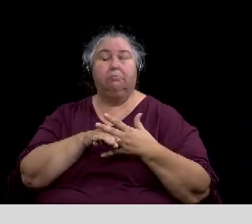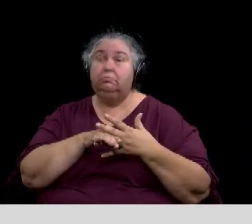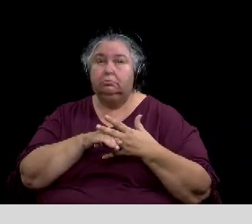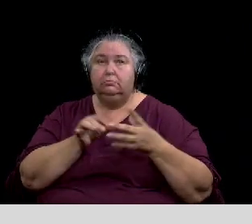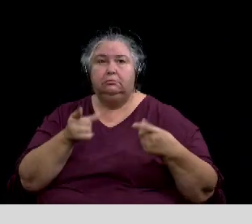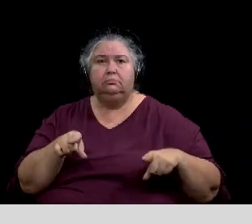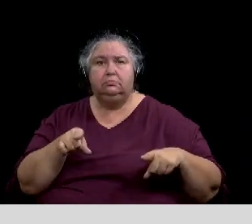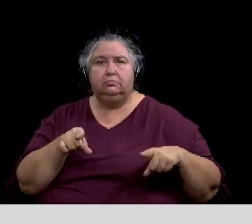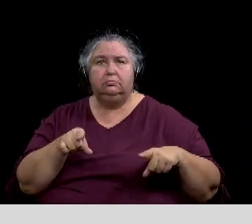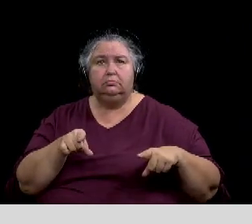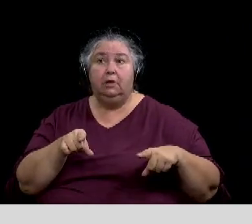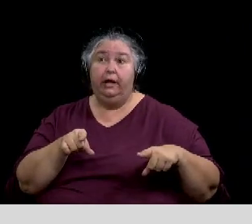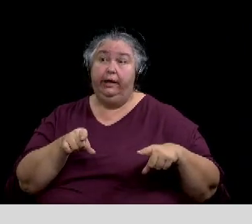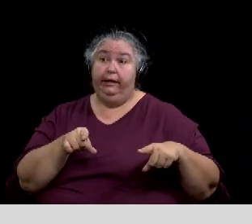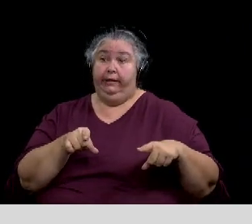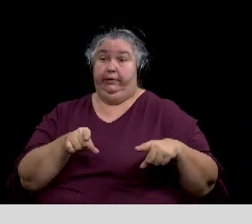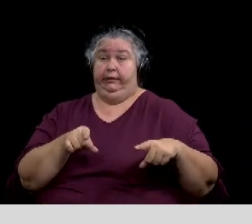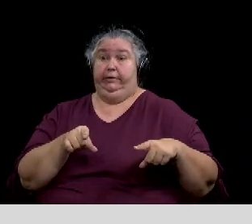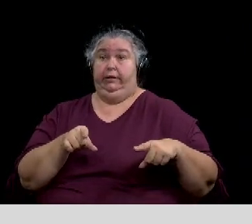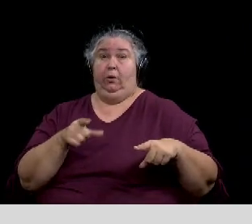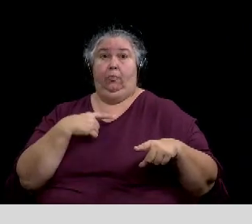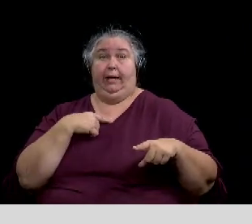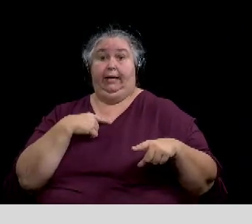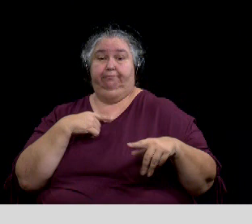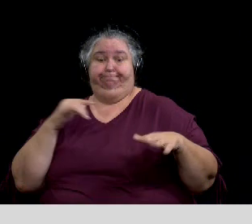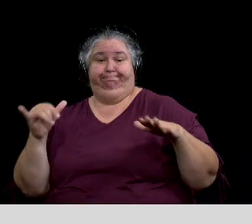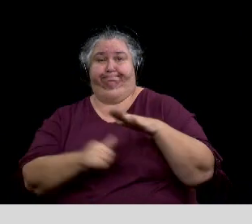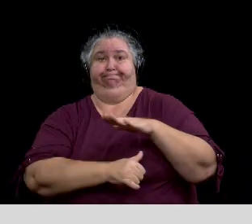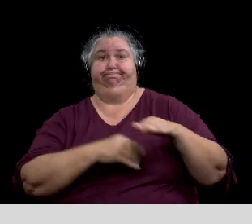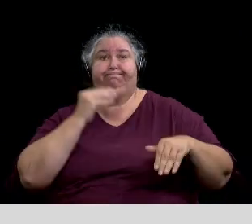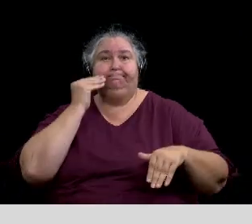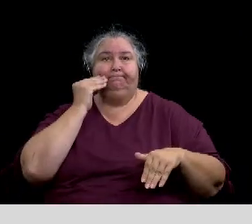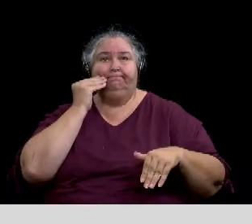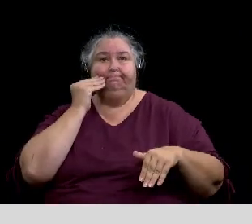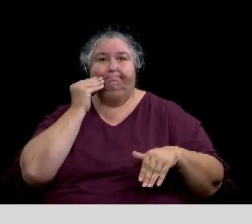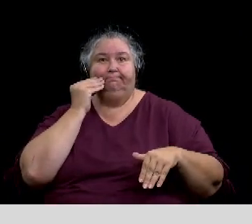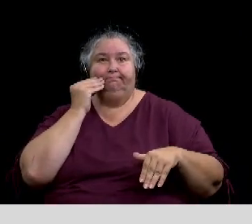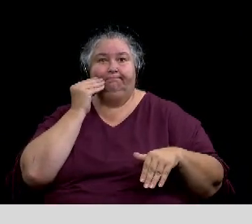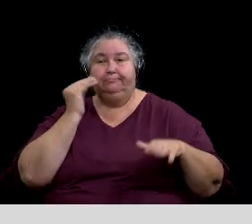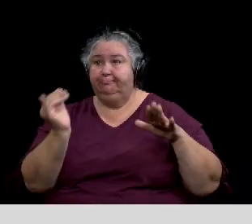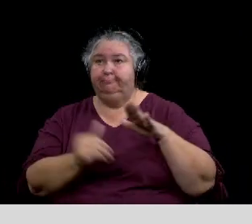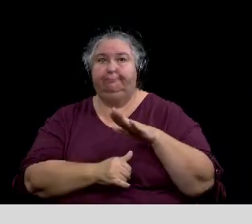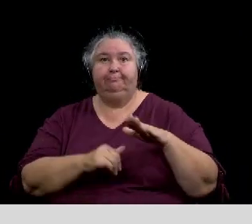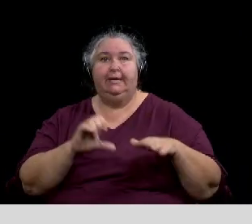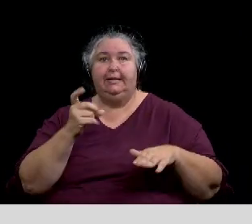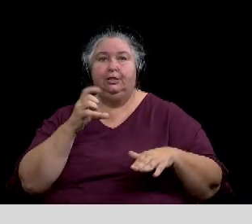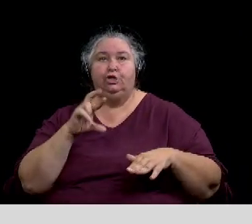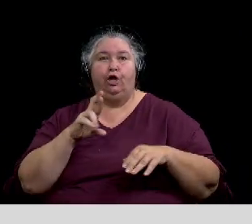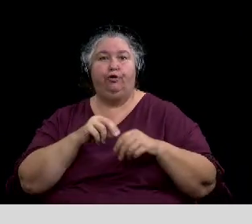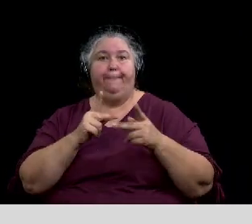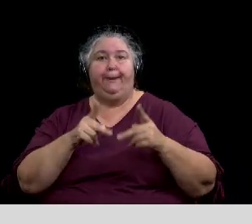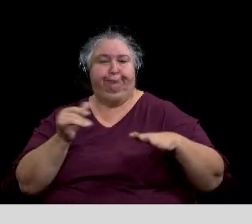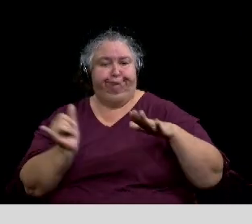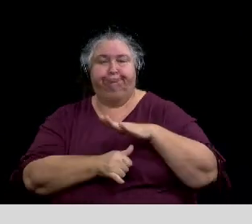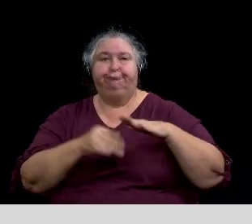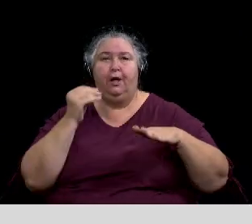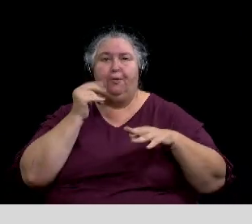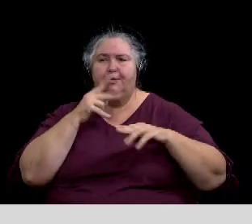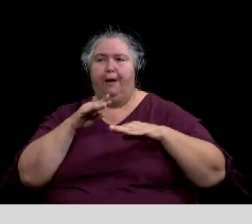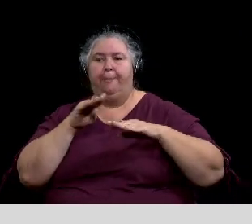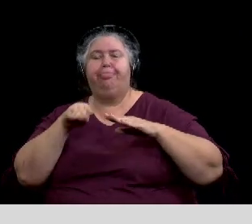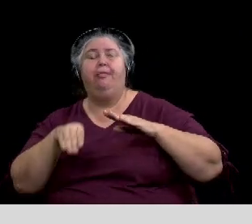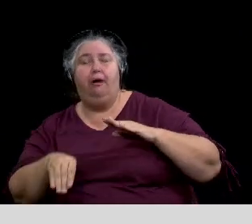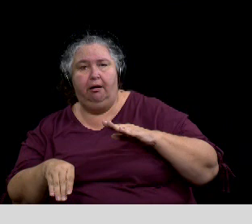we sheltered in place. We all stayed at home, and so we saw this drop